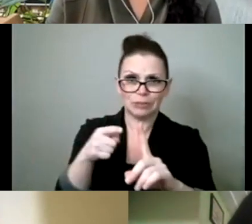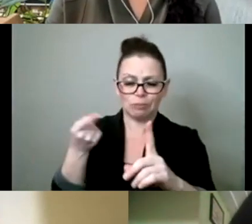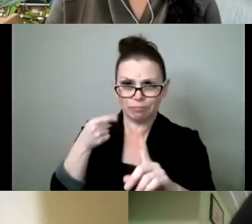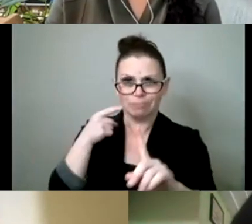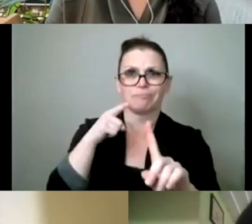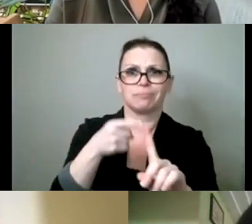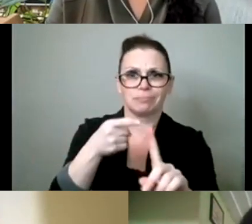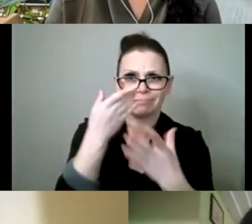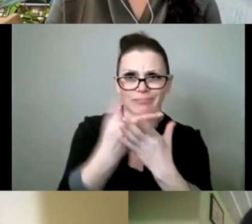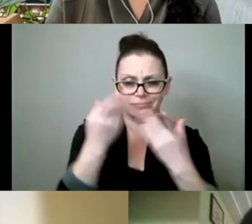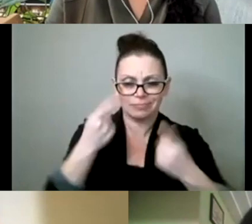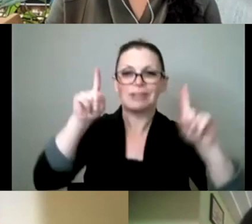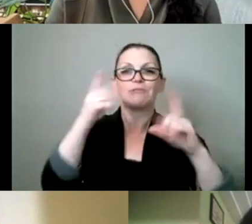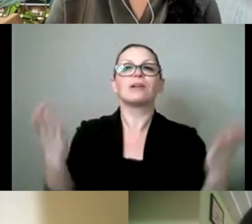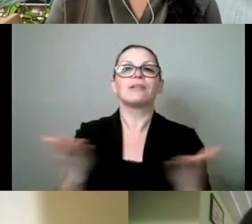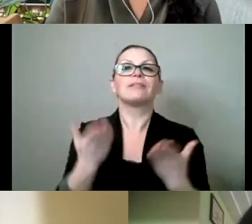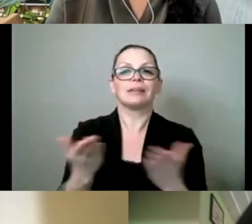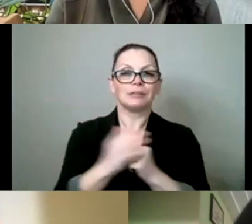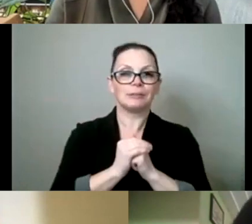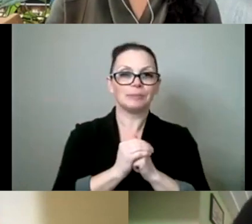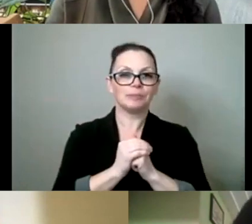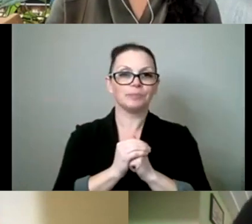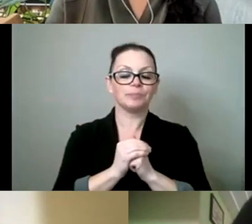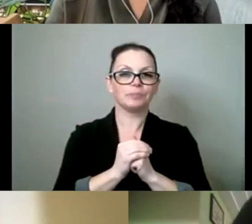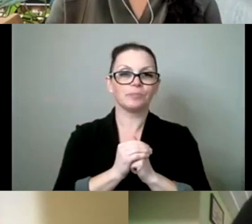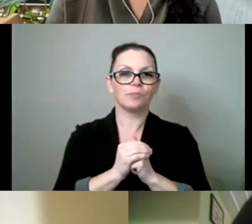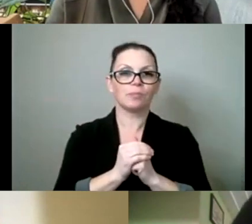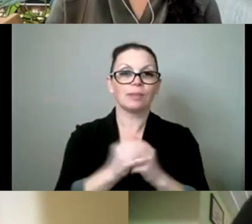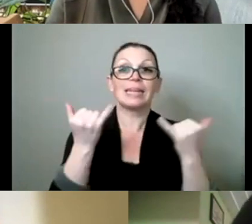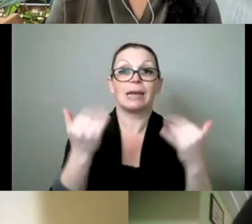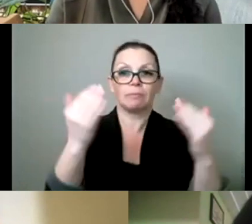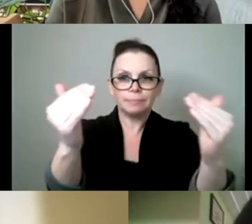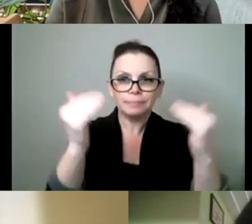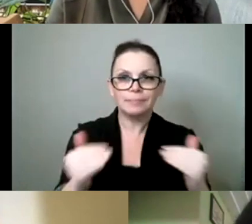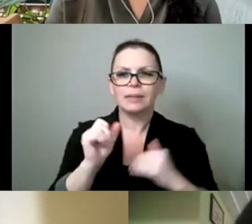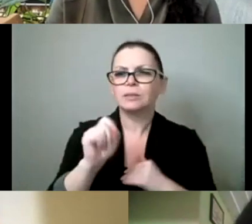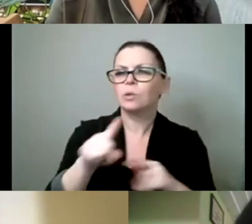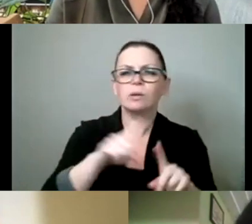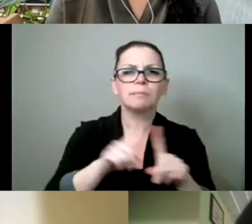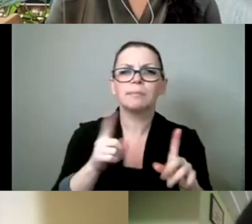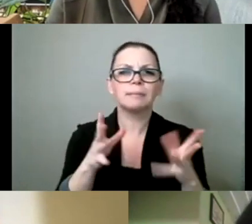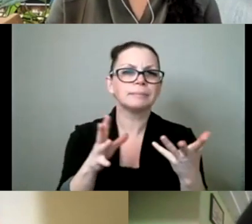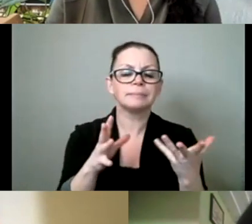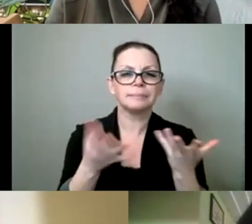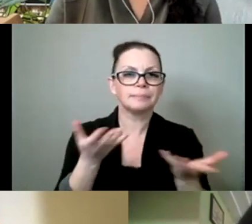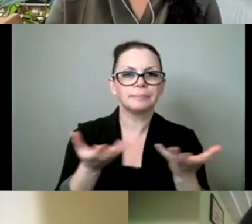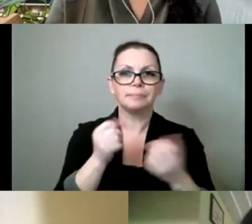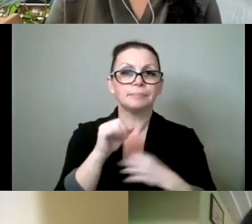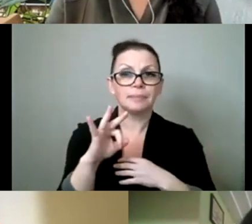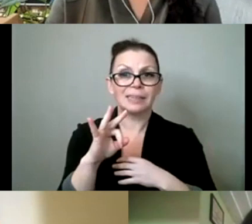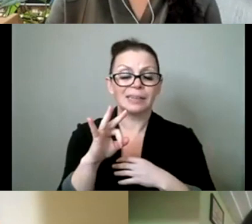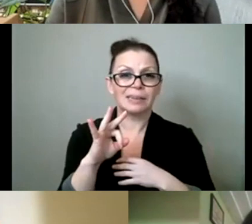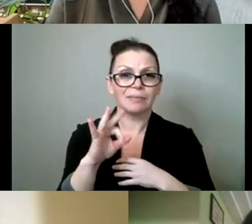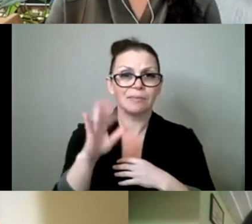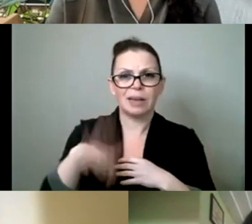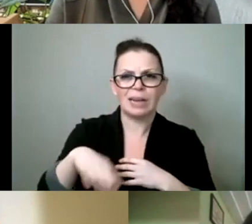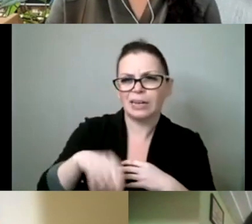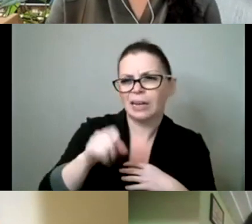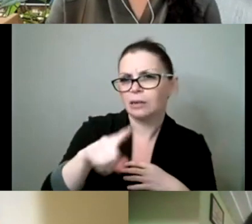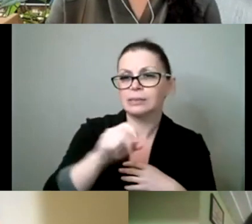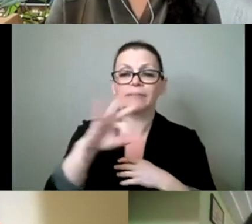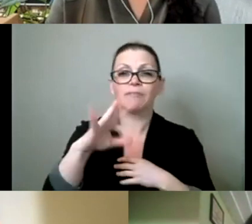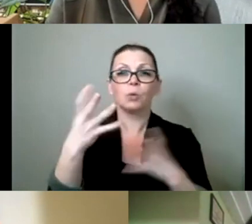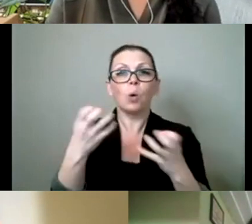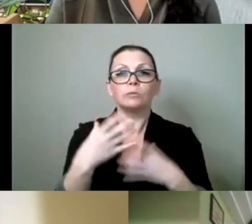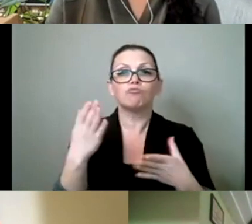of here. And I'm going to move on to the next question, but feel free if anyone I didn't ask that, if you want to tell